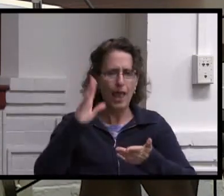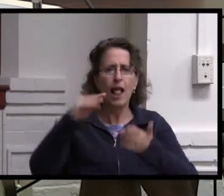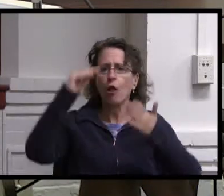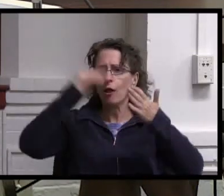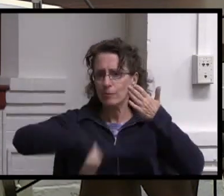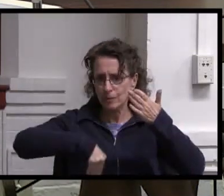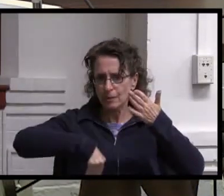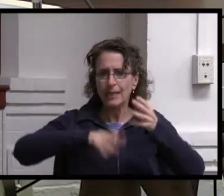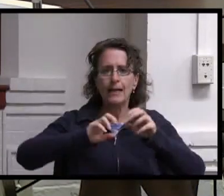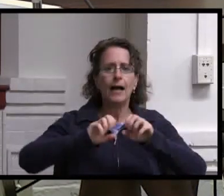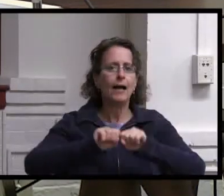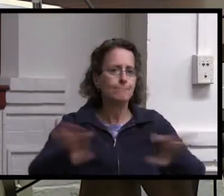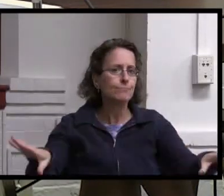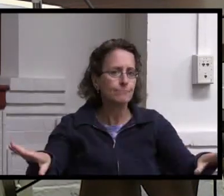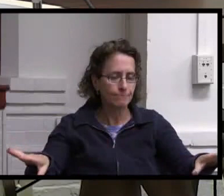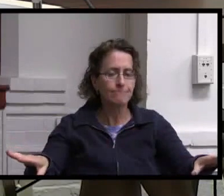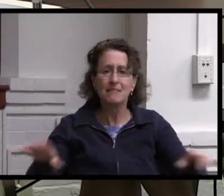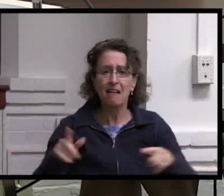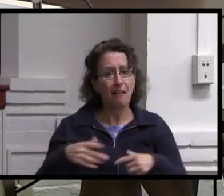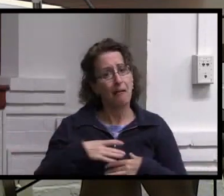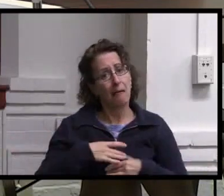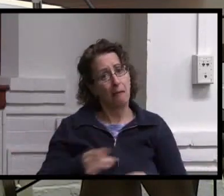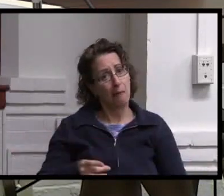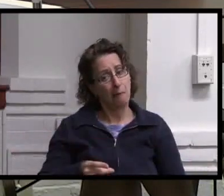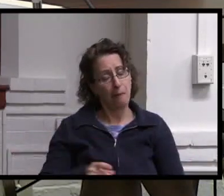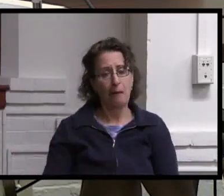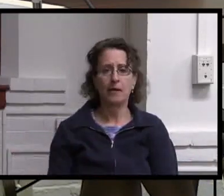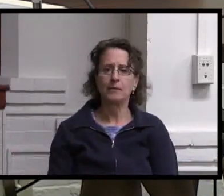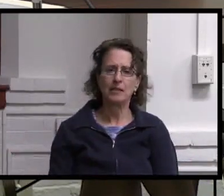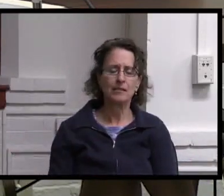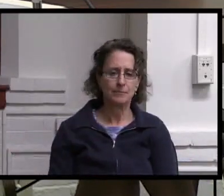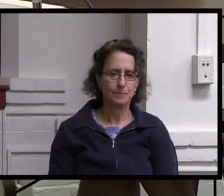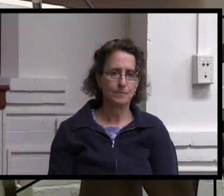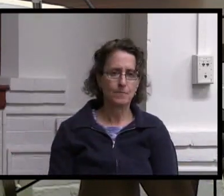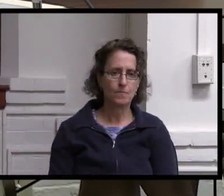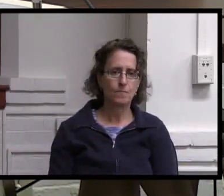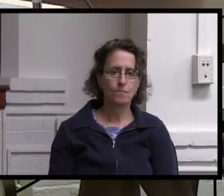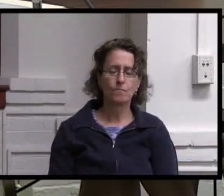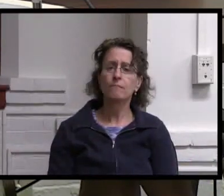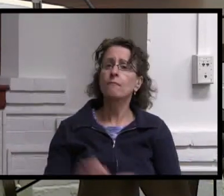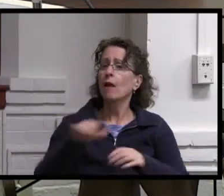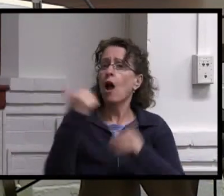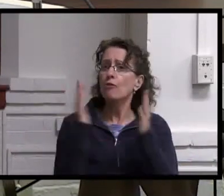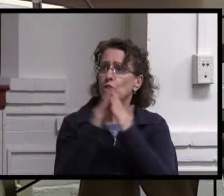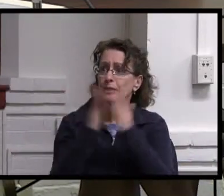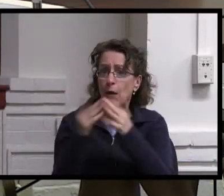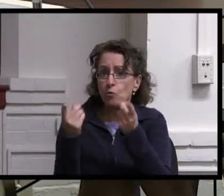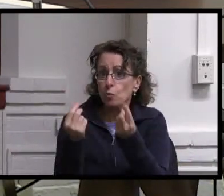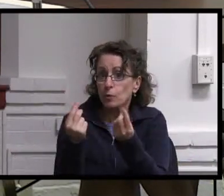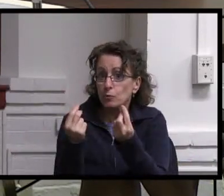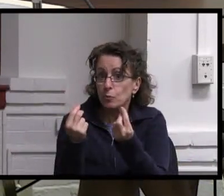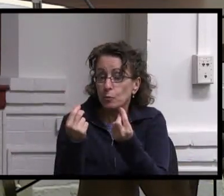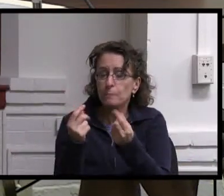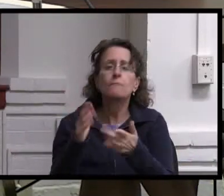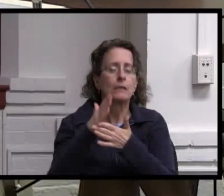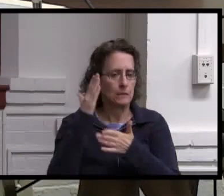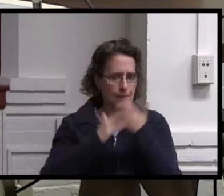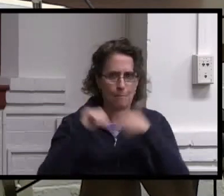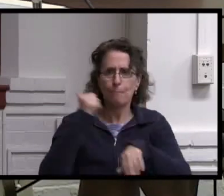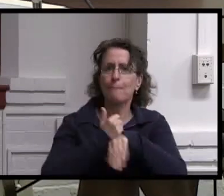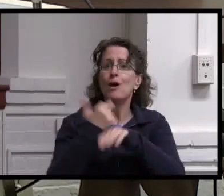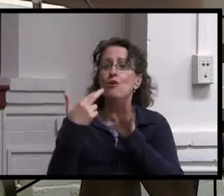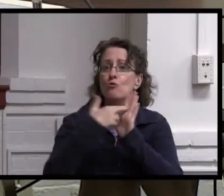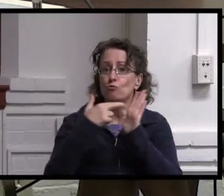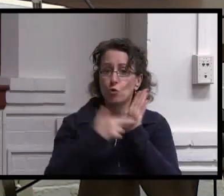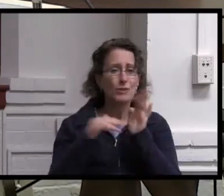responses on there, and I think it's really interesting. So again, examples of how communities have responded range from ordinances like we have on